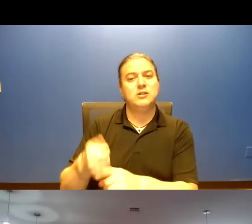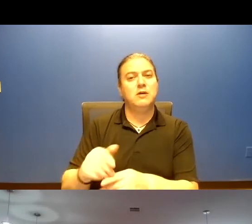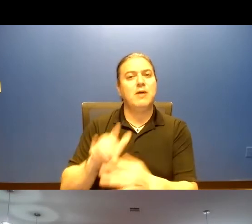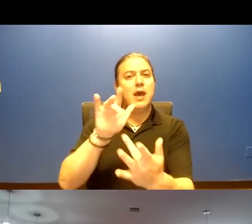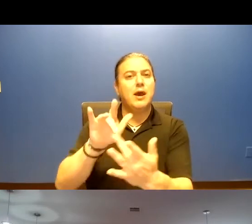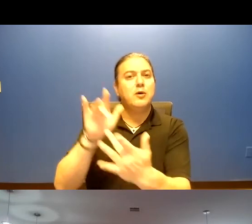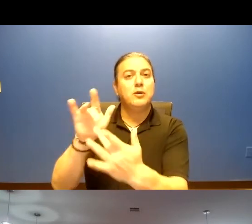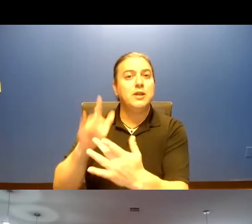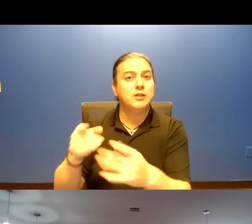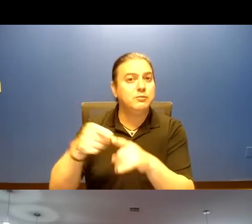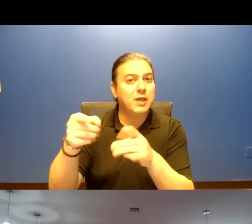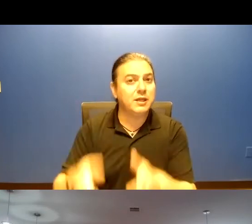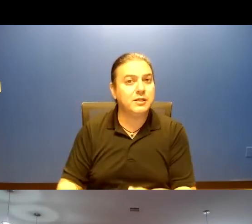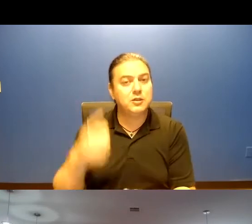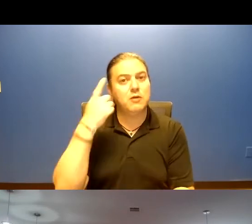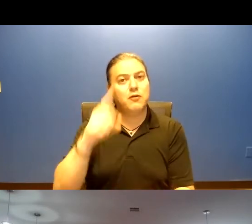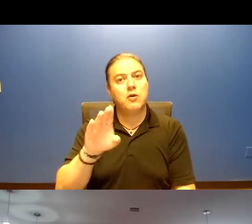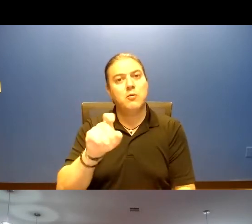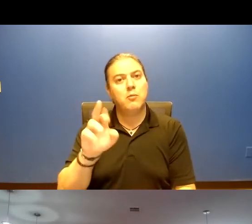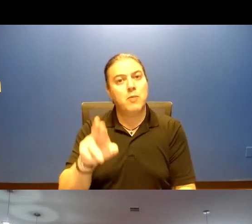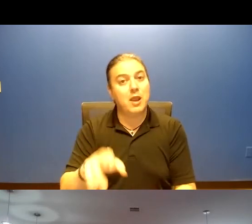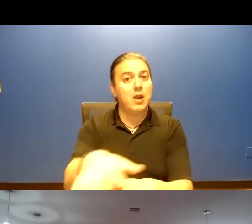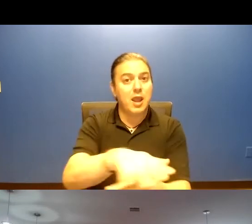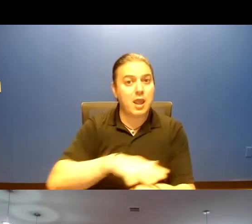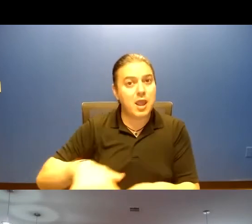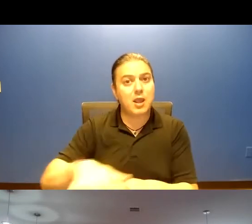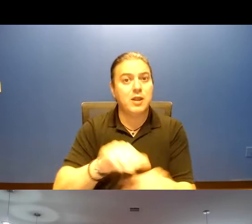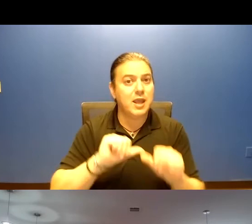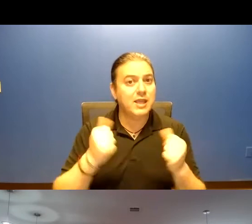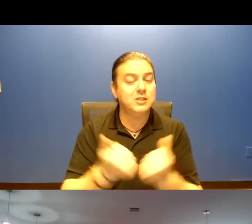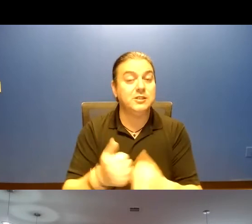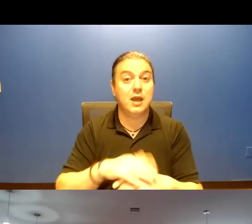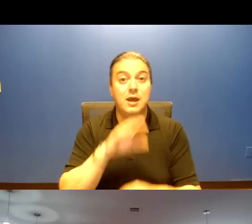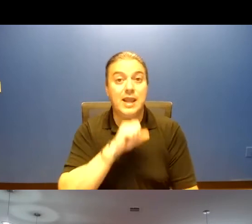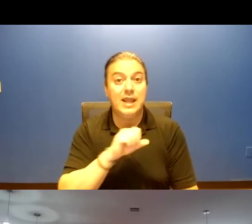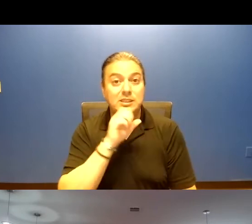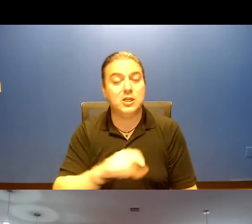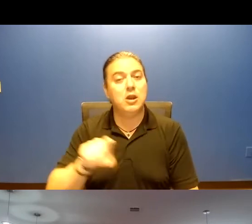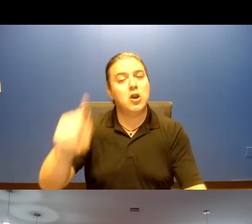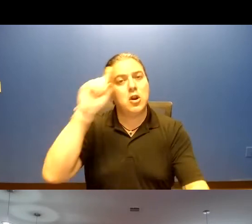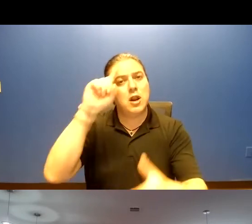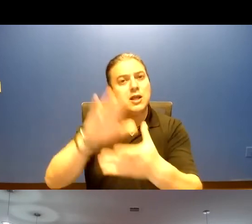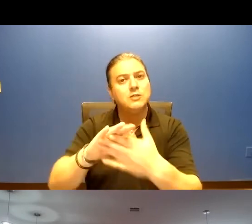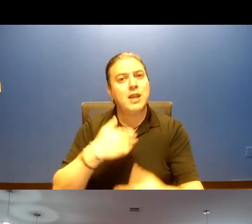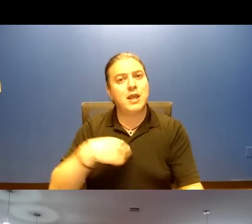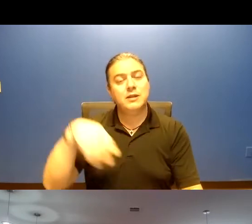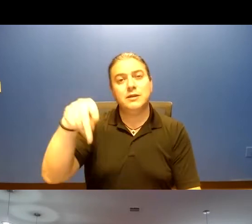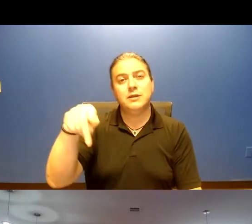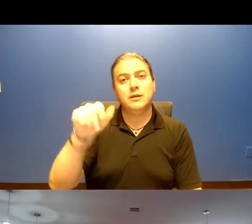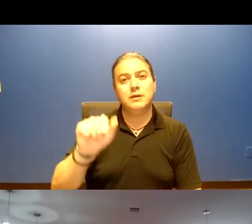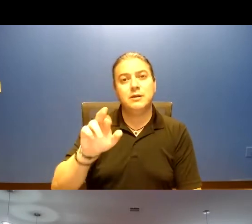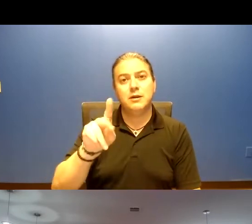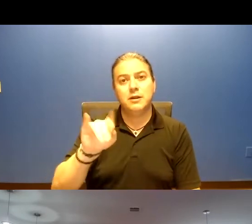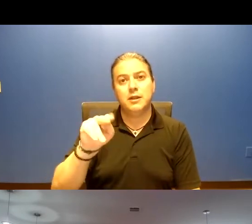Bear Area Agency on Aging. Her husband has advanced Parkinson's disease and requires the use